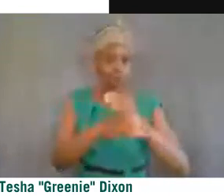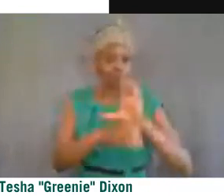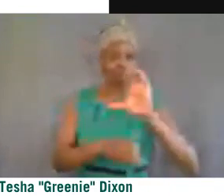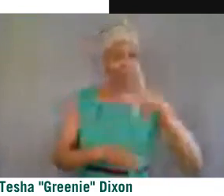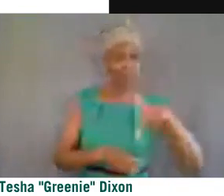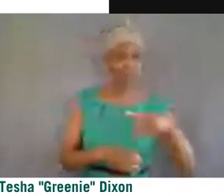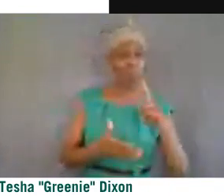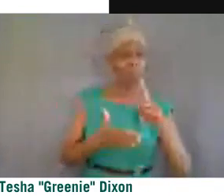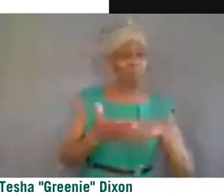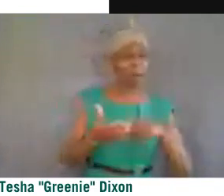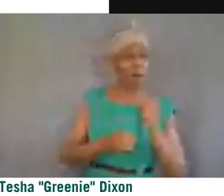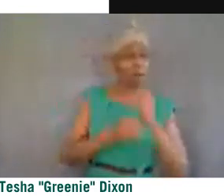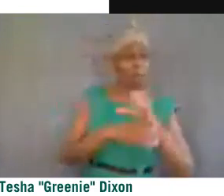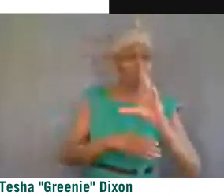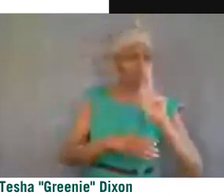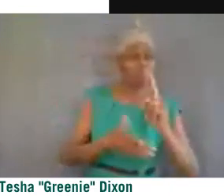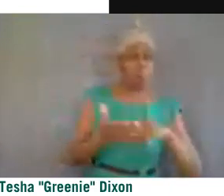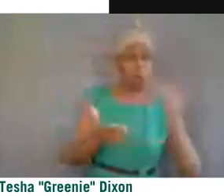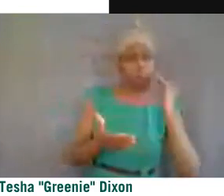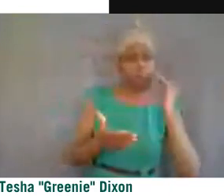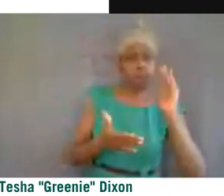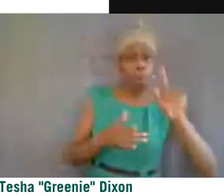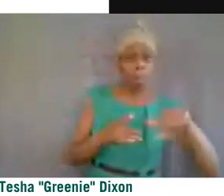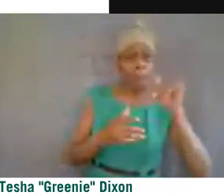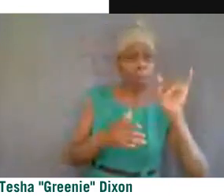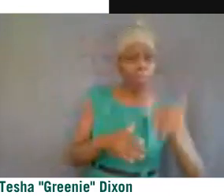or what do we know about that?